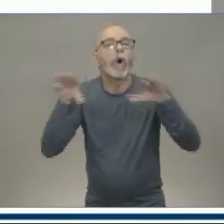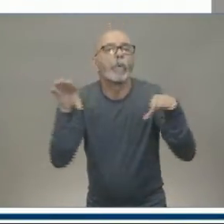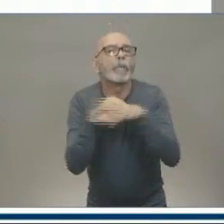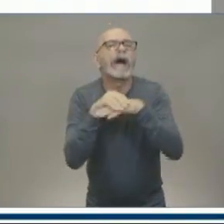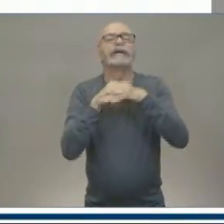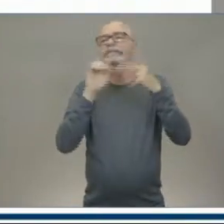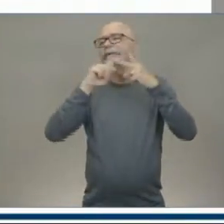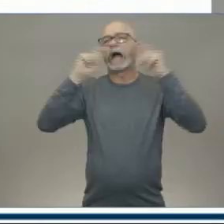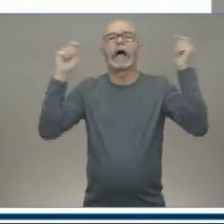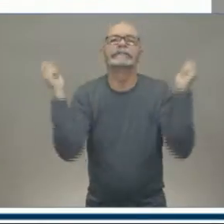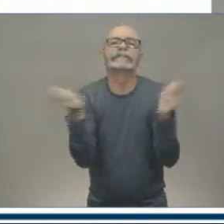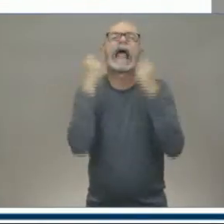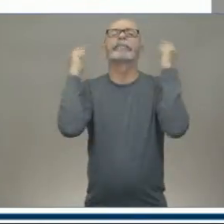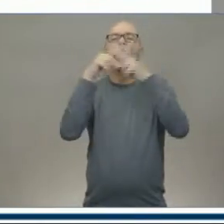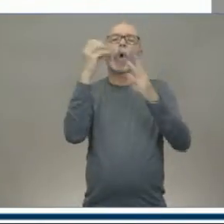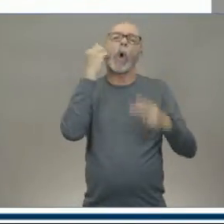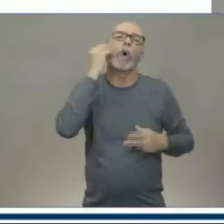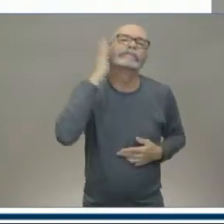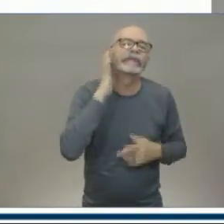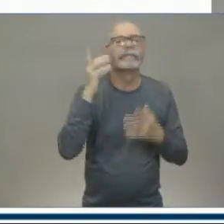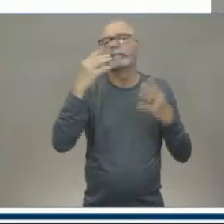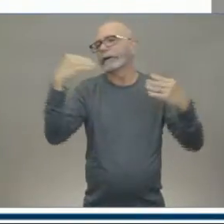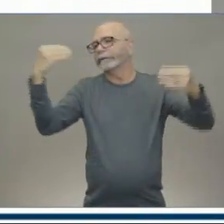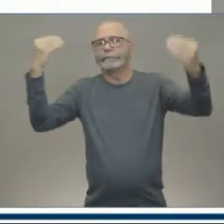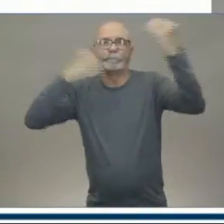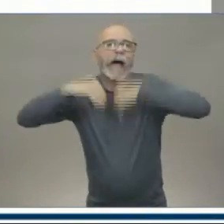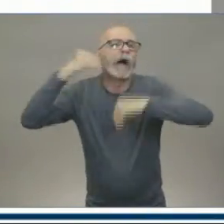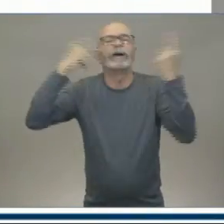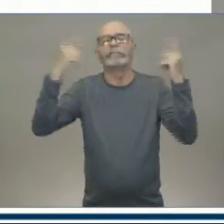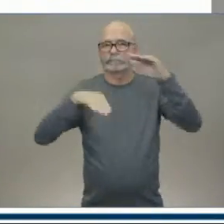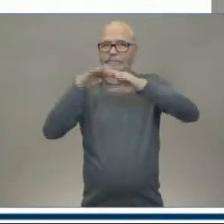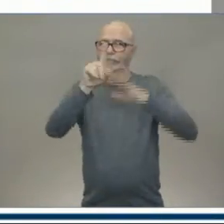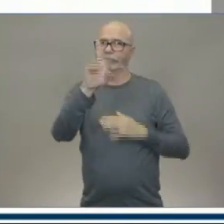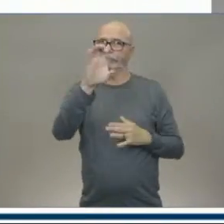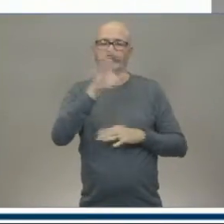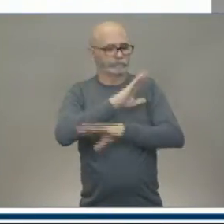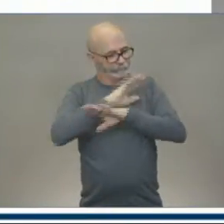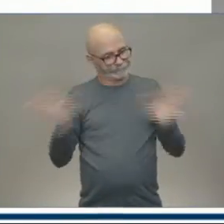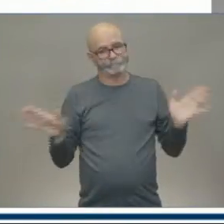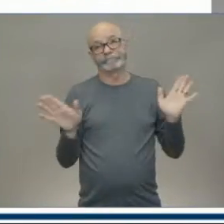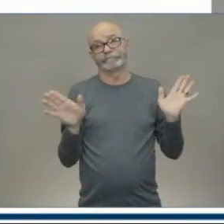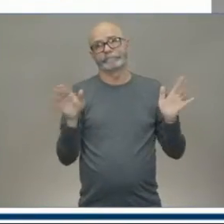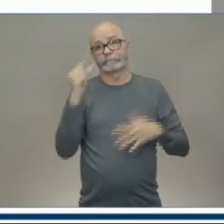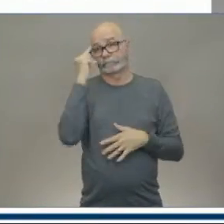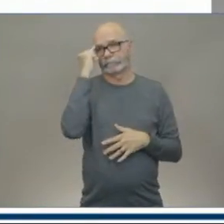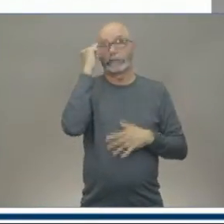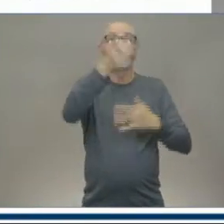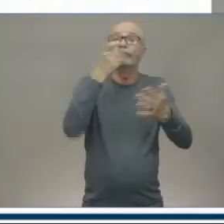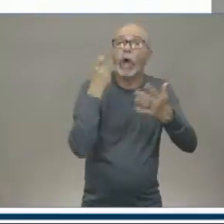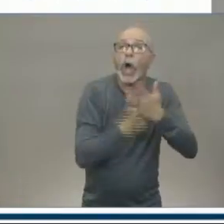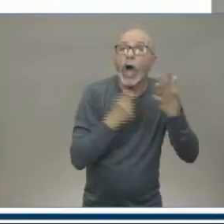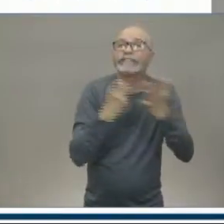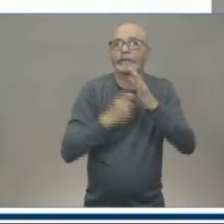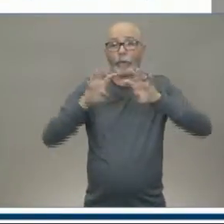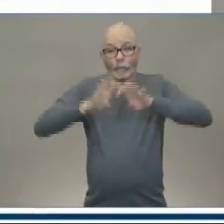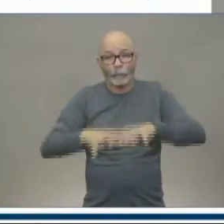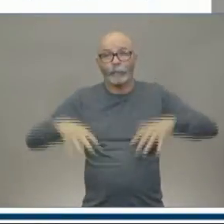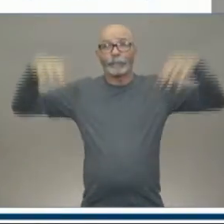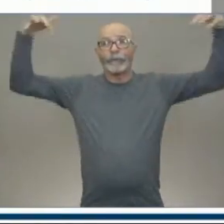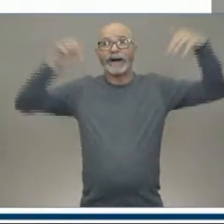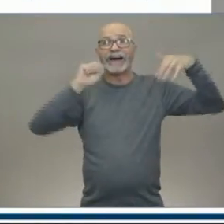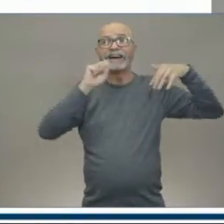where the hotel or a wedding planner organizes the event, or the hockey games that we're having at Scotiabank